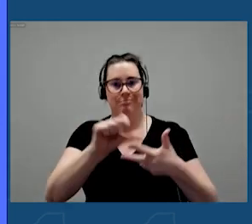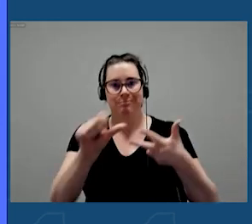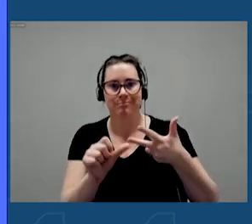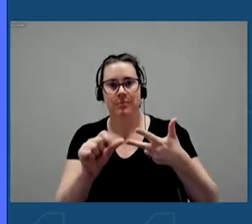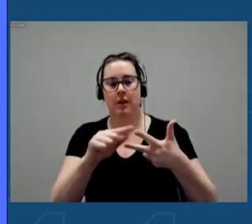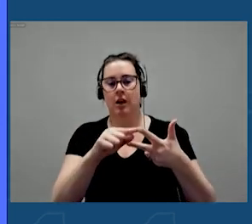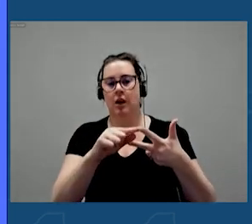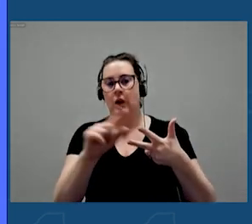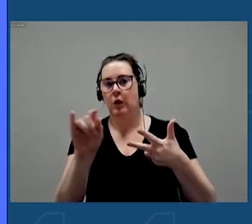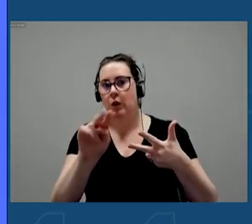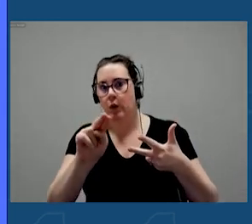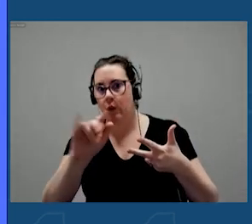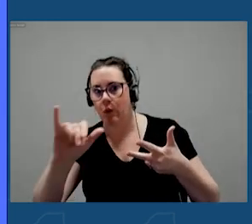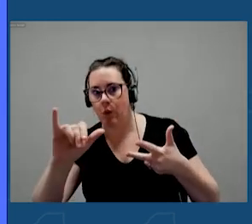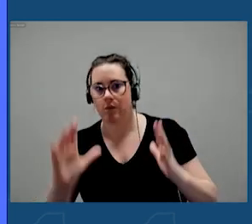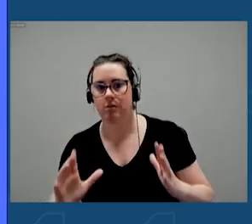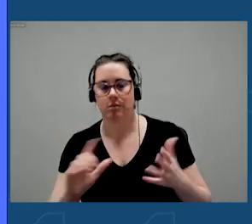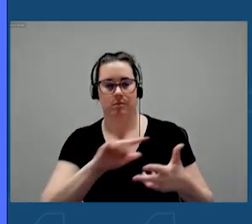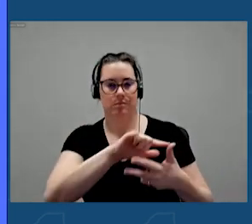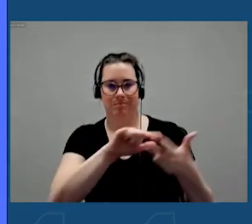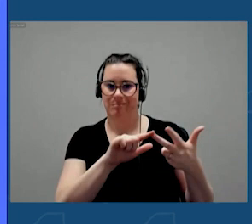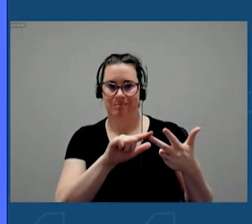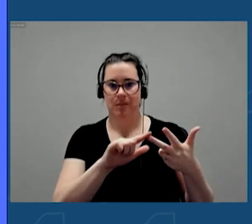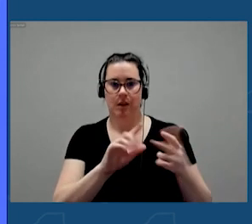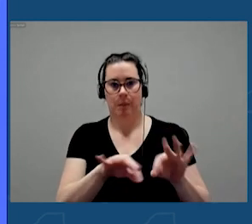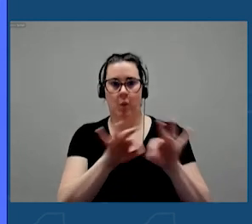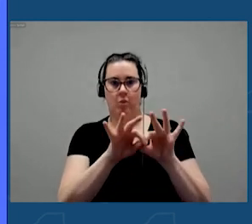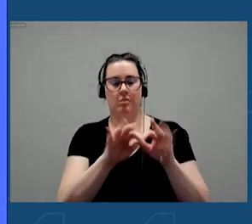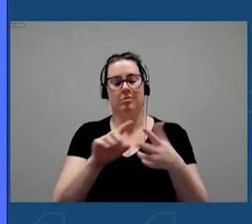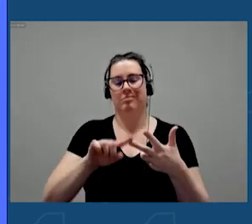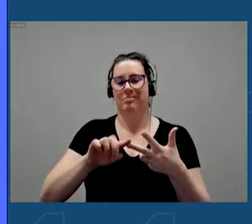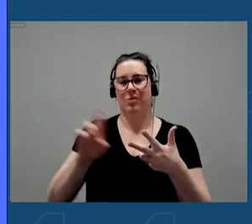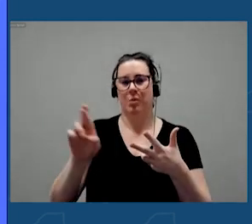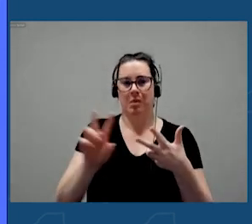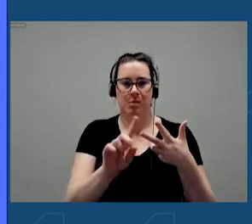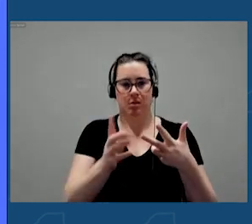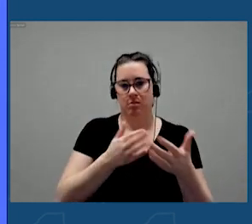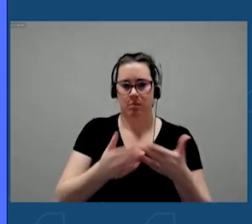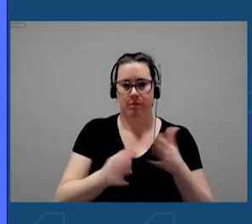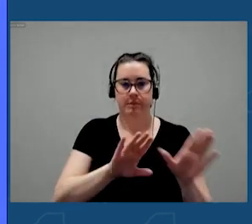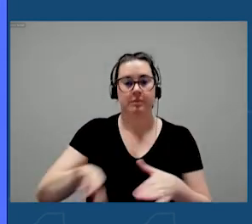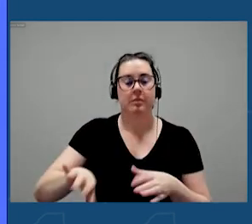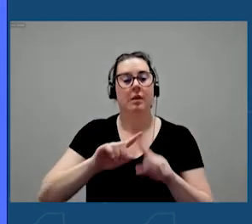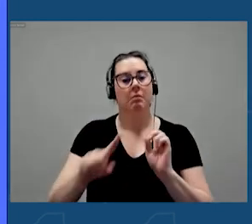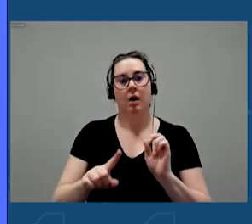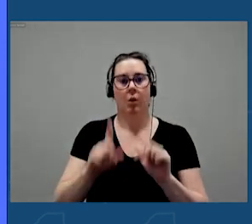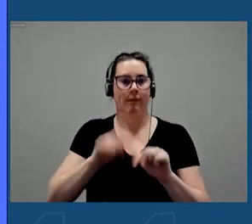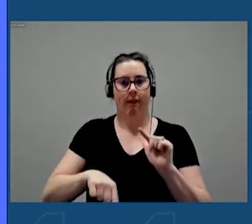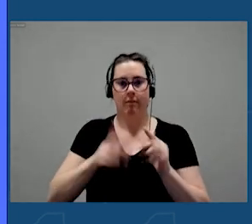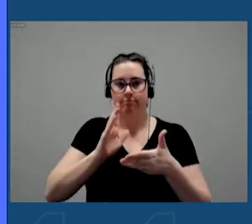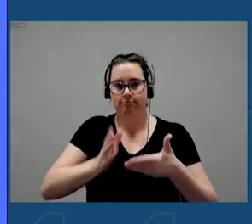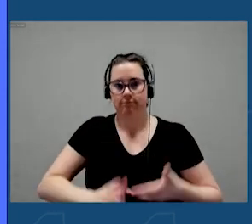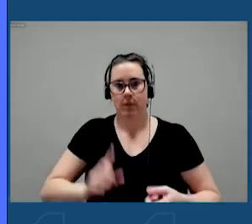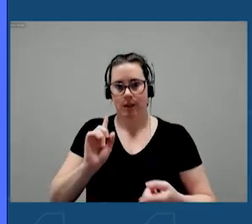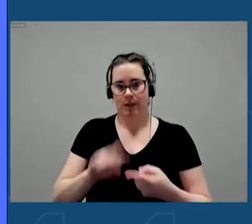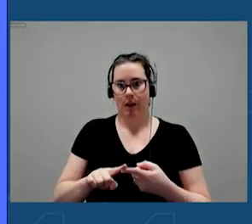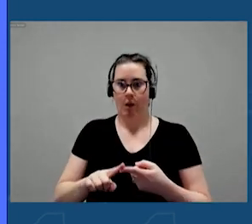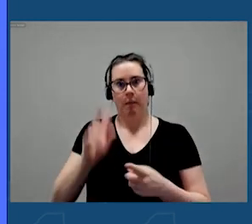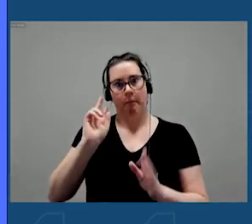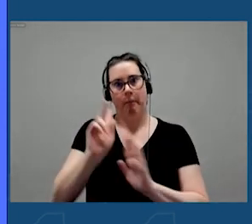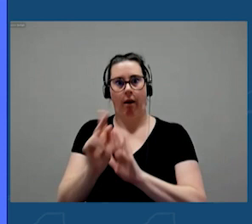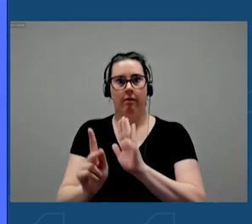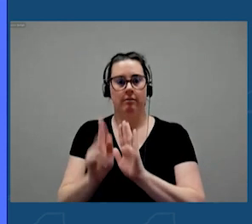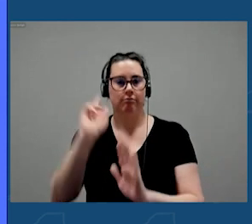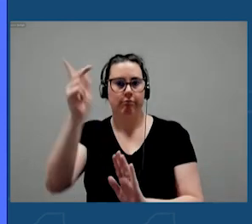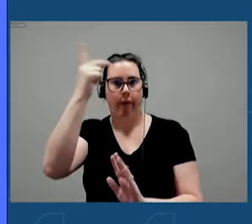to do, because to do otherwise and just say, well, you know, we can't get anything done until, you know, these dynamics change in politics,